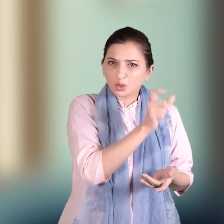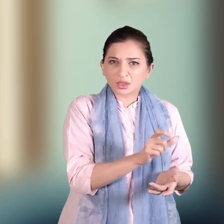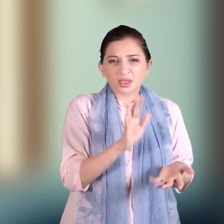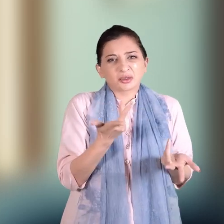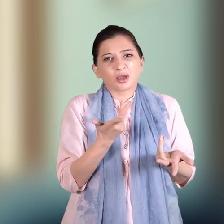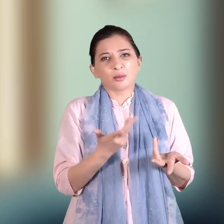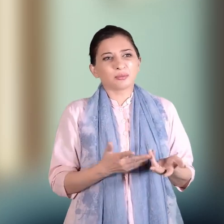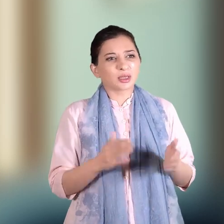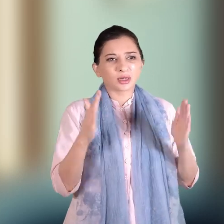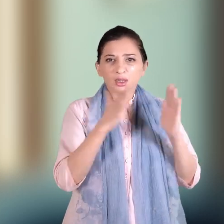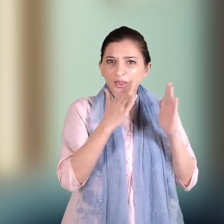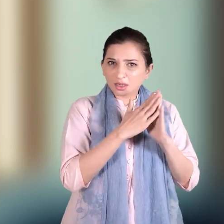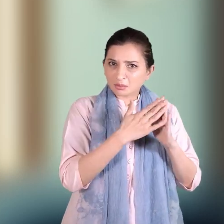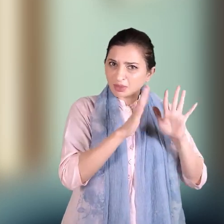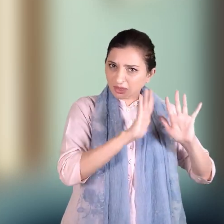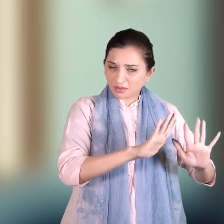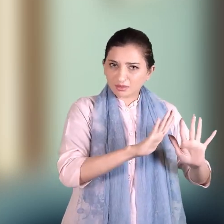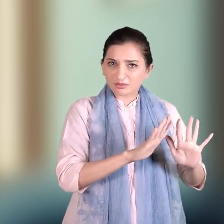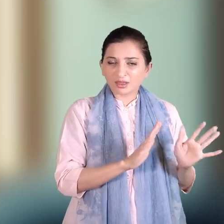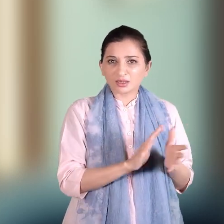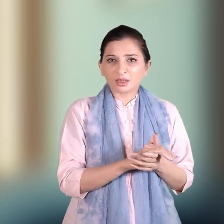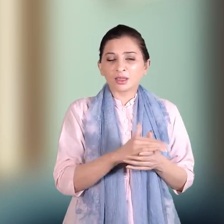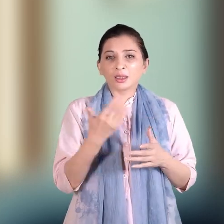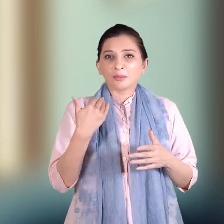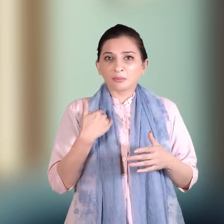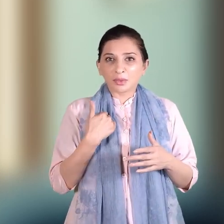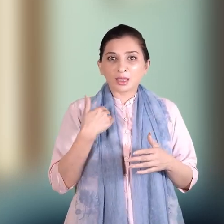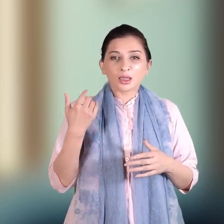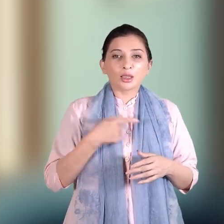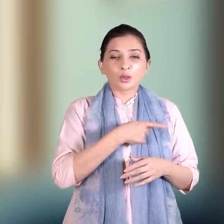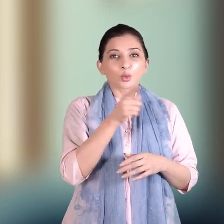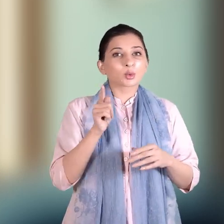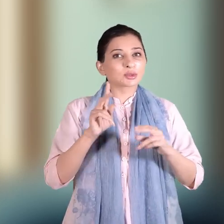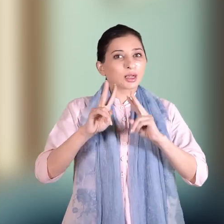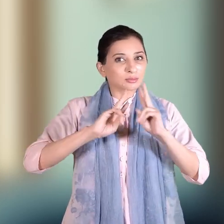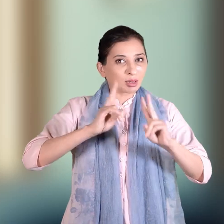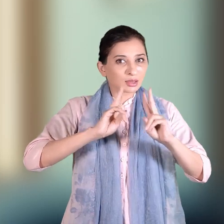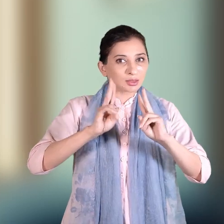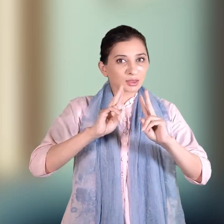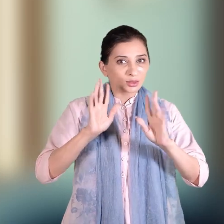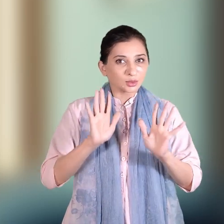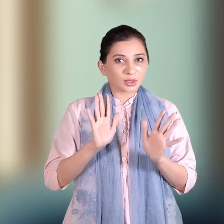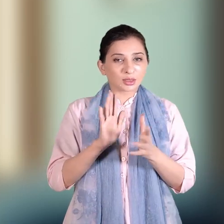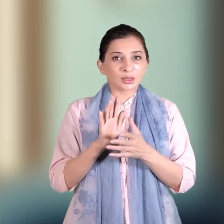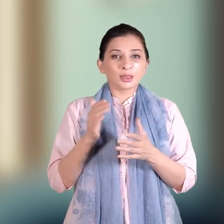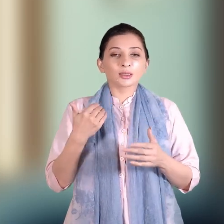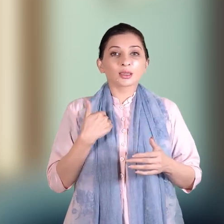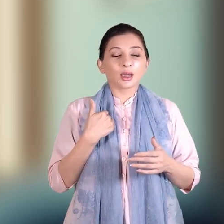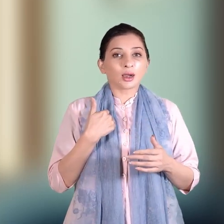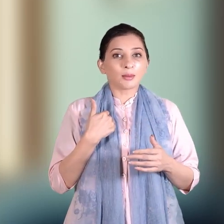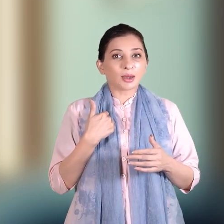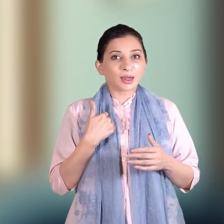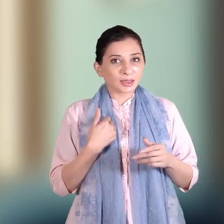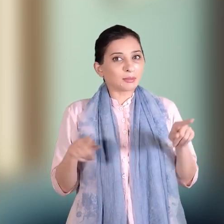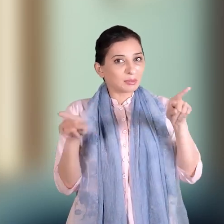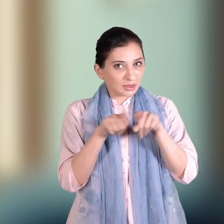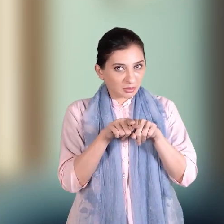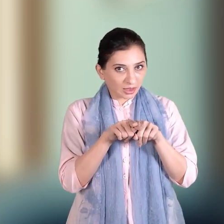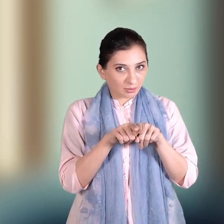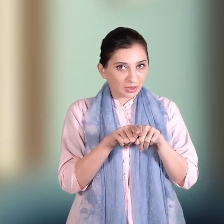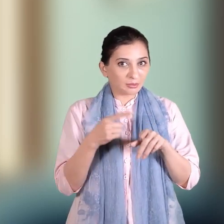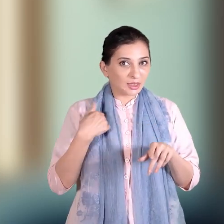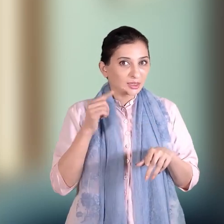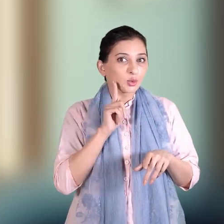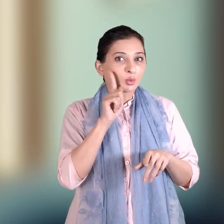mother. And this is something that I also had to personally navigate through. And I feel like women of our